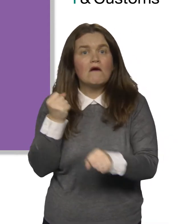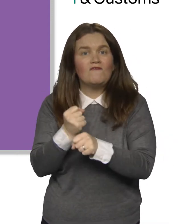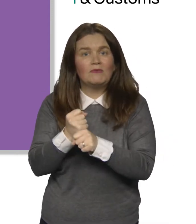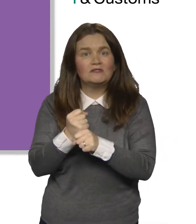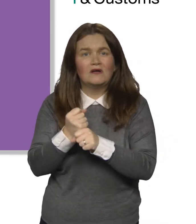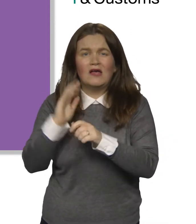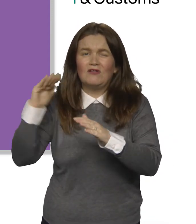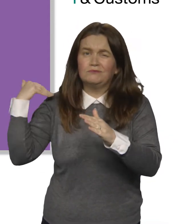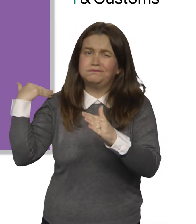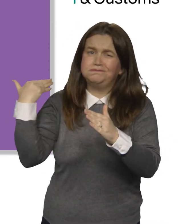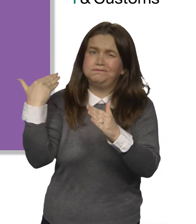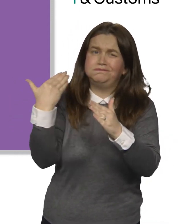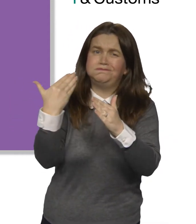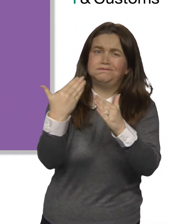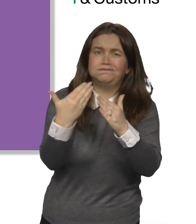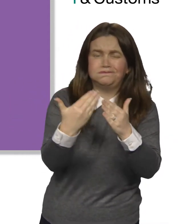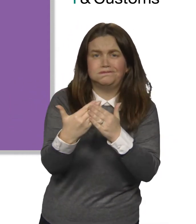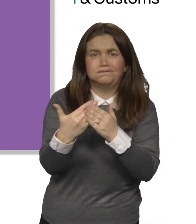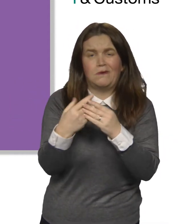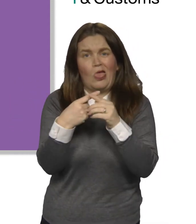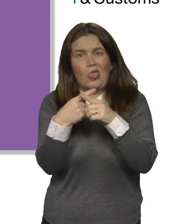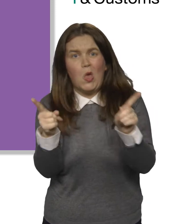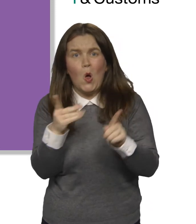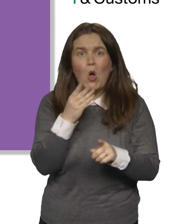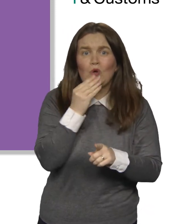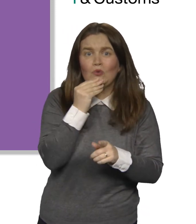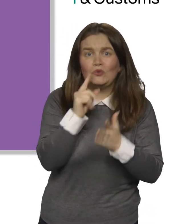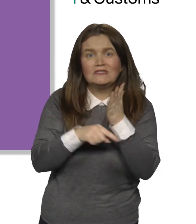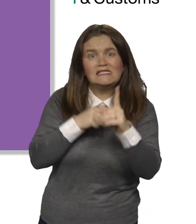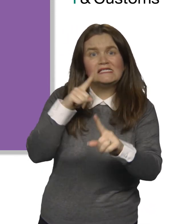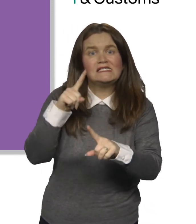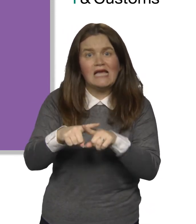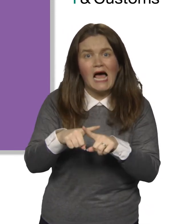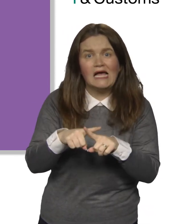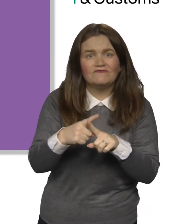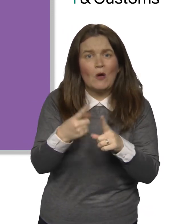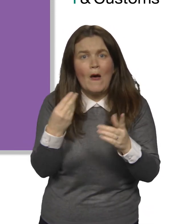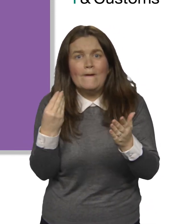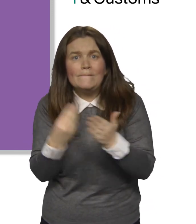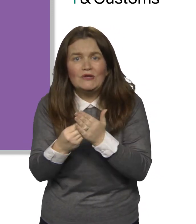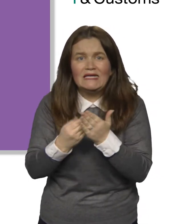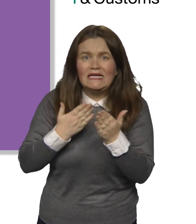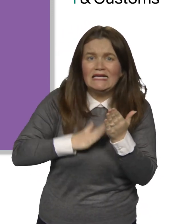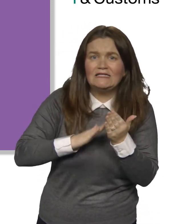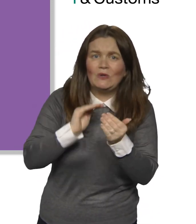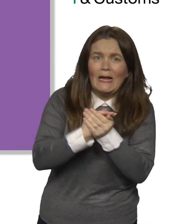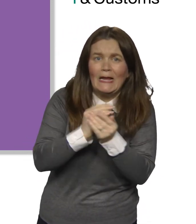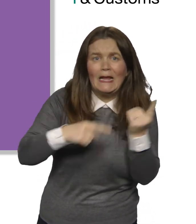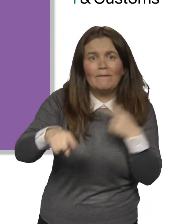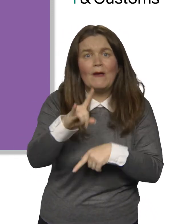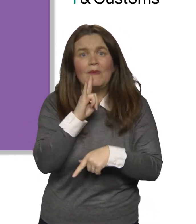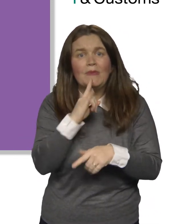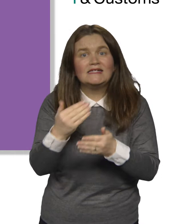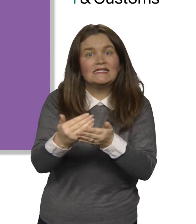queens and governments. Over the centuries, they've all used taxes to bring in the money they need to keep